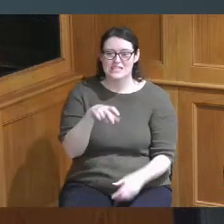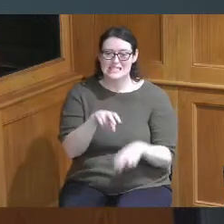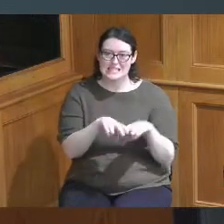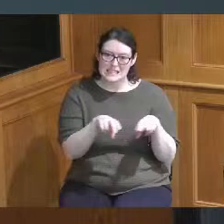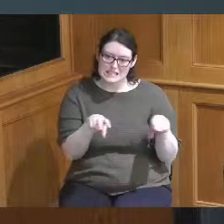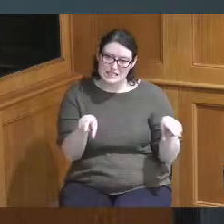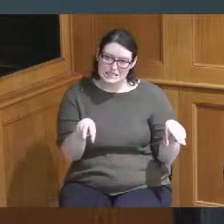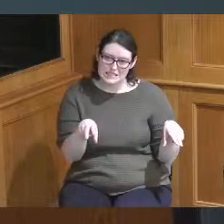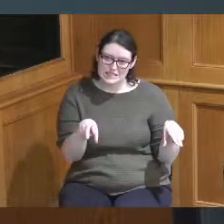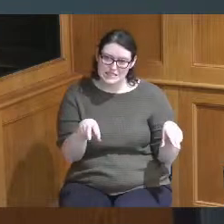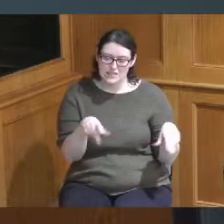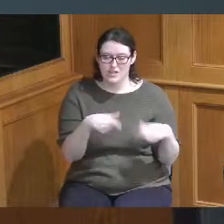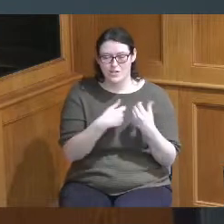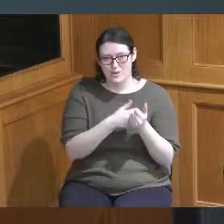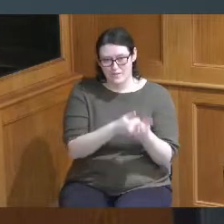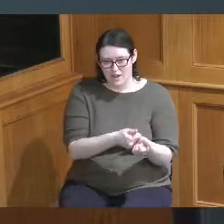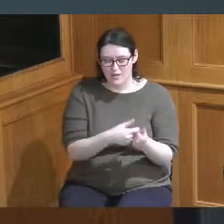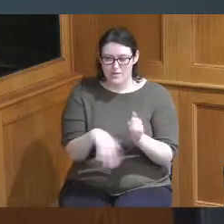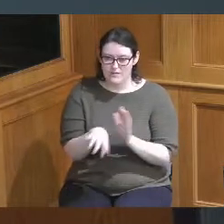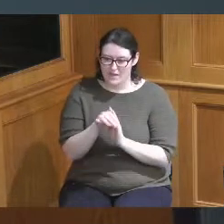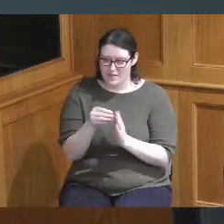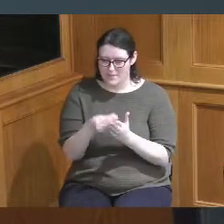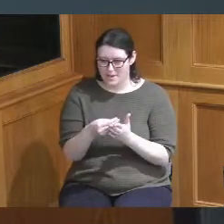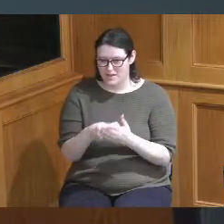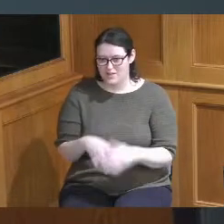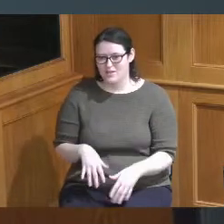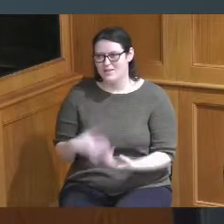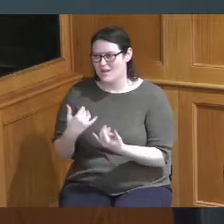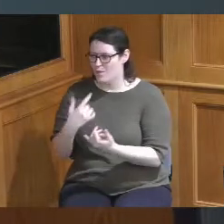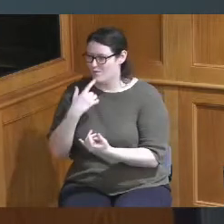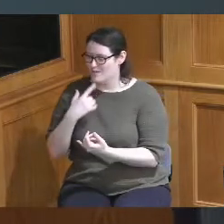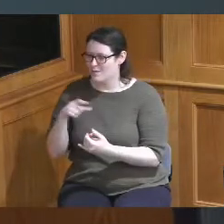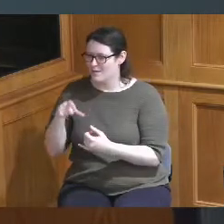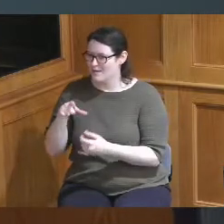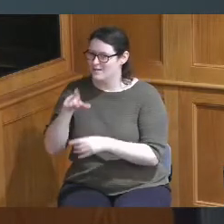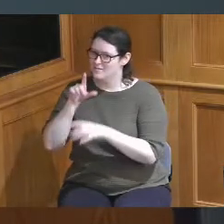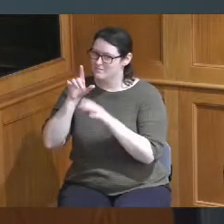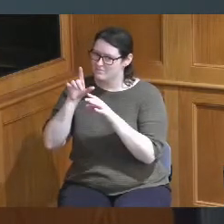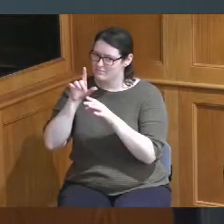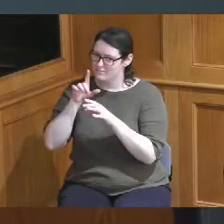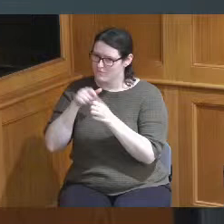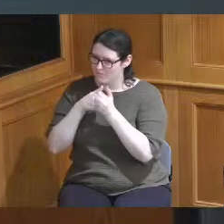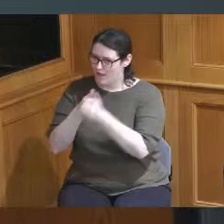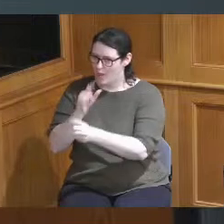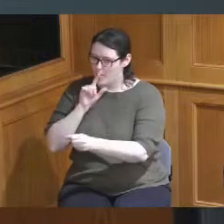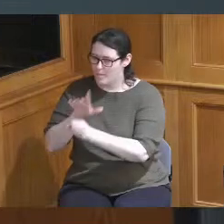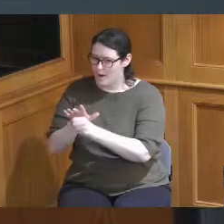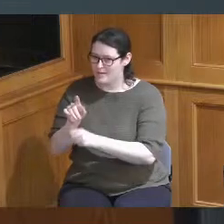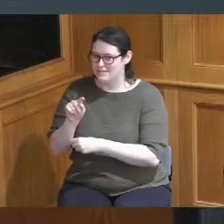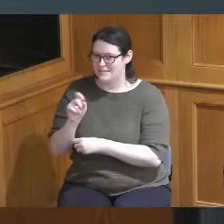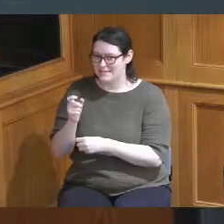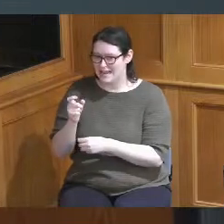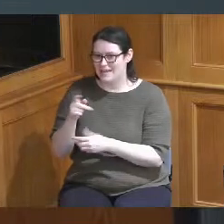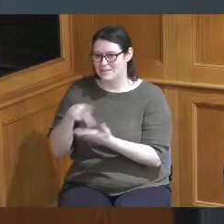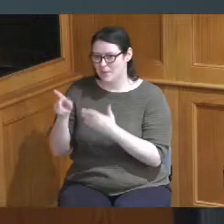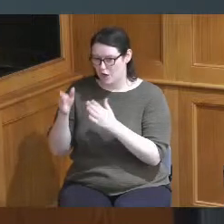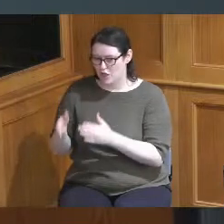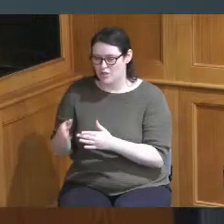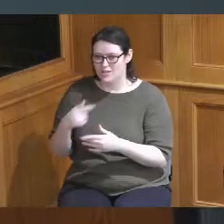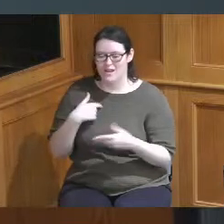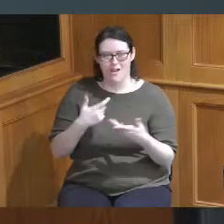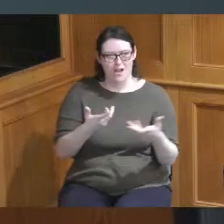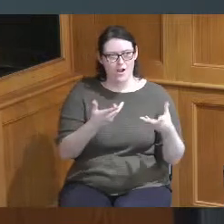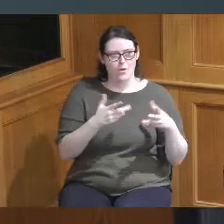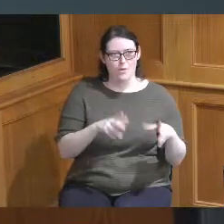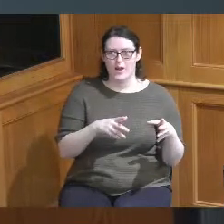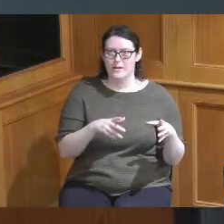money. And so now we're saying, hold on, let's keep the promise to the taxpayers. And so I don't want to give this